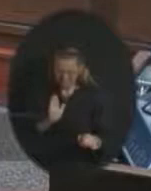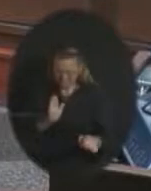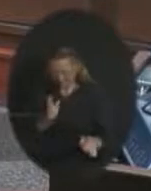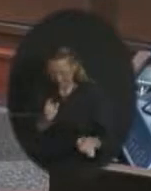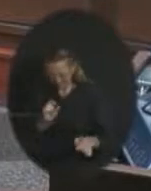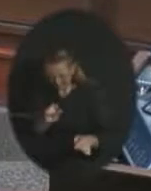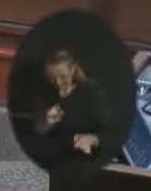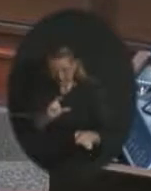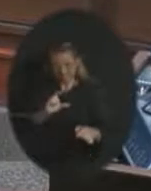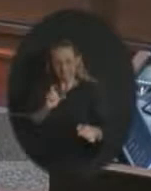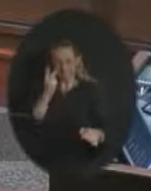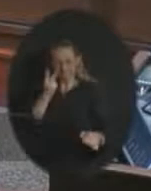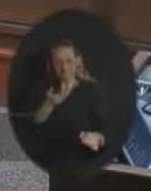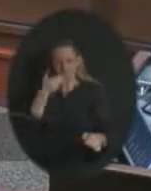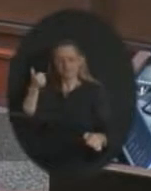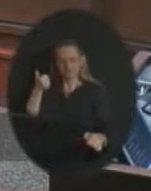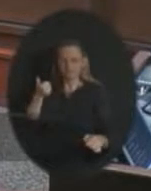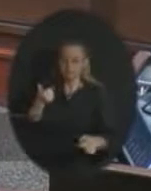even. So